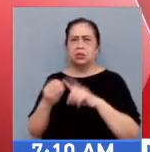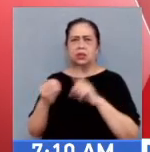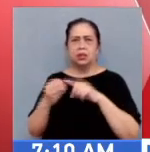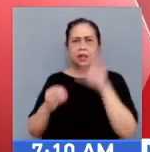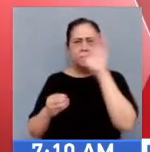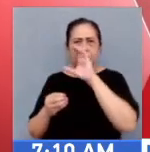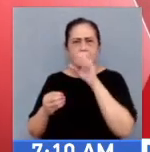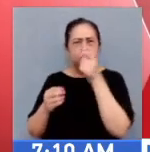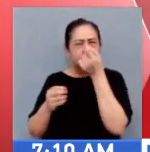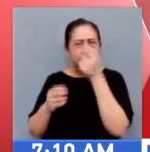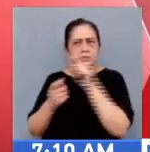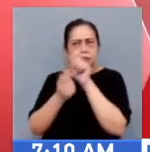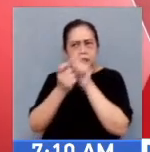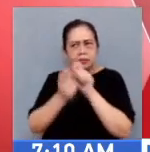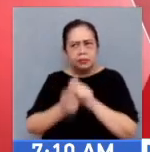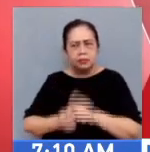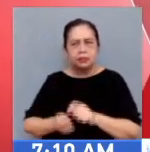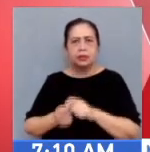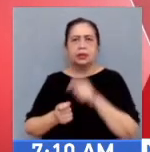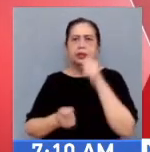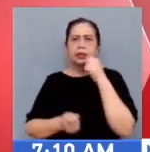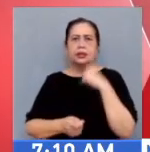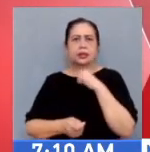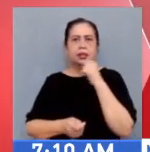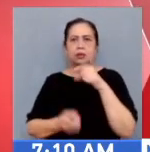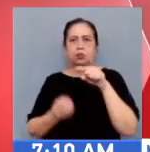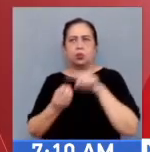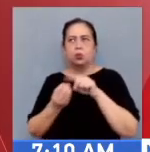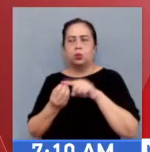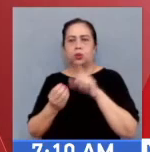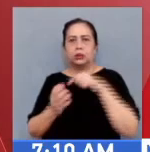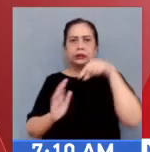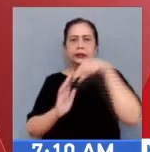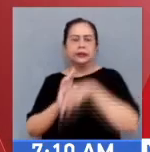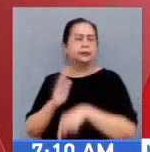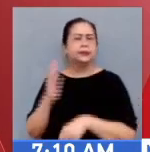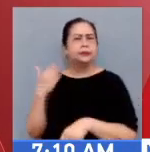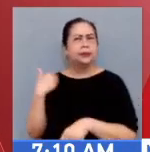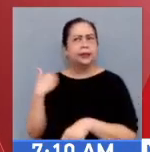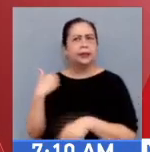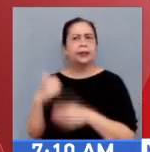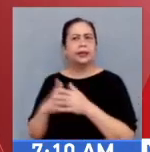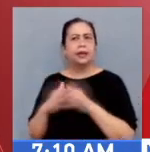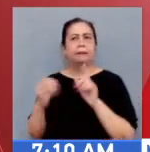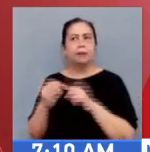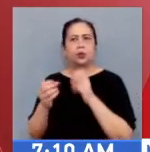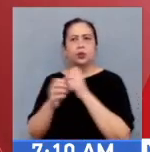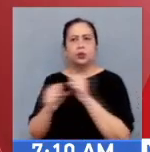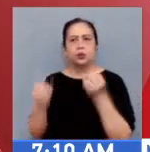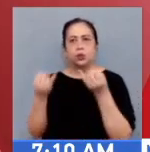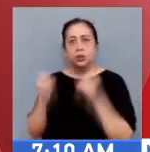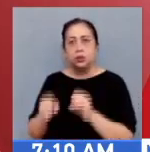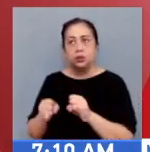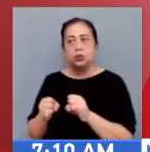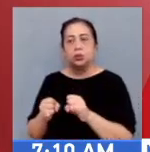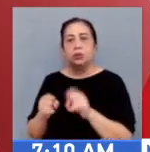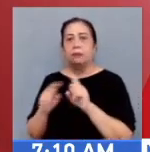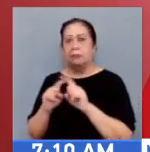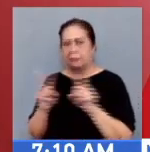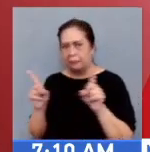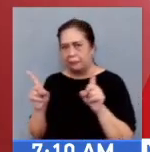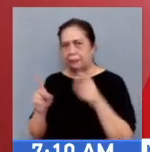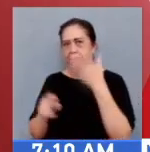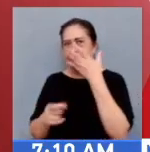And mm-hmm. yesterday was not really to talk deeply about security issues. Opo. Kaya lang ang maganda